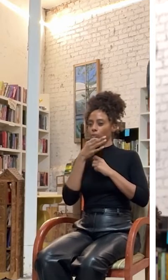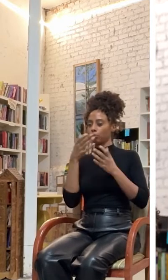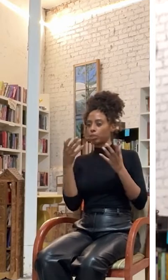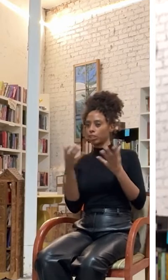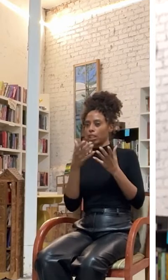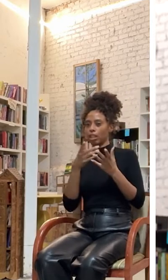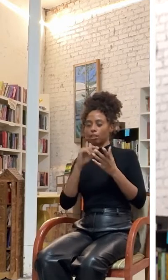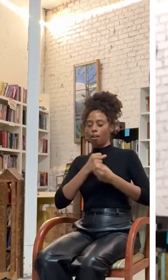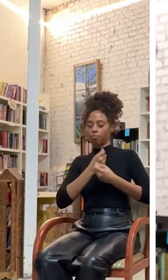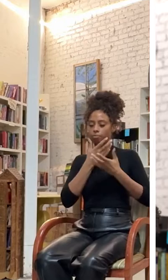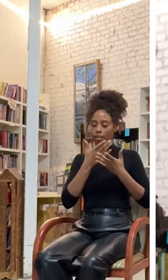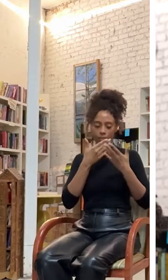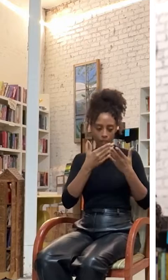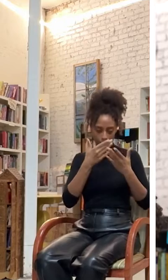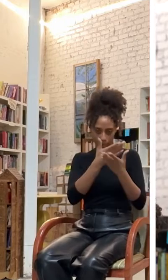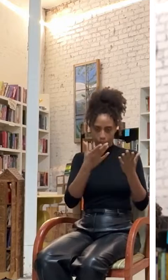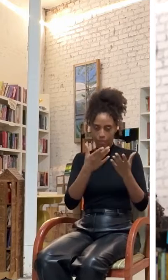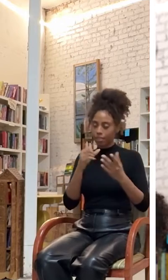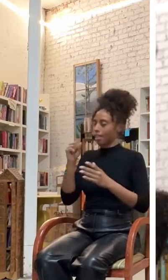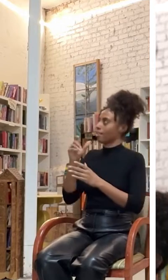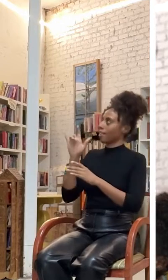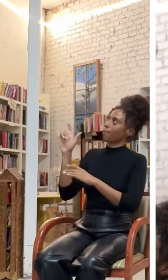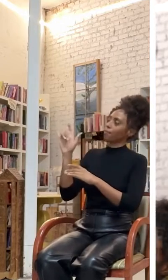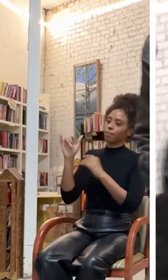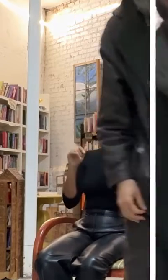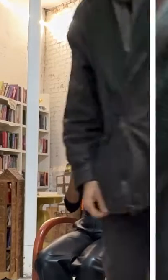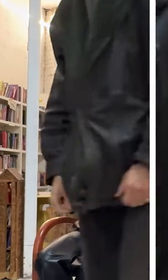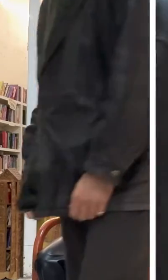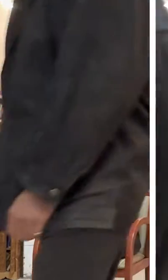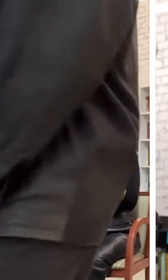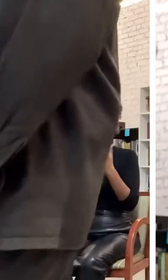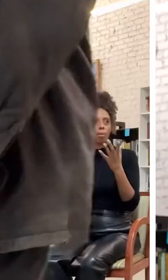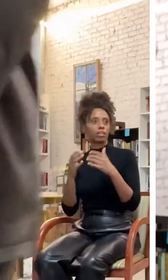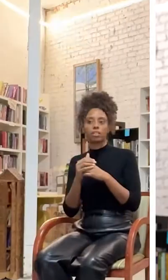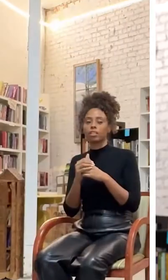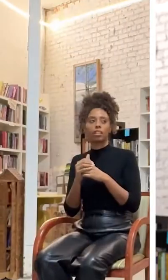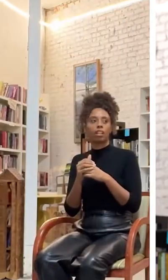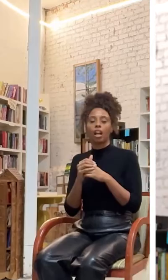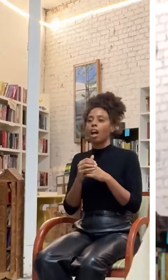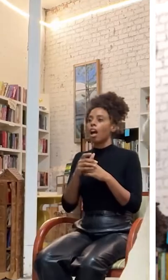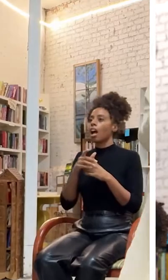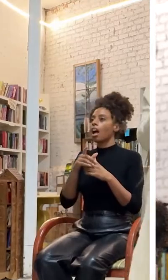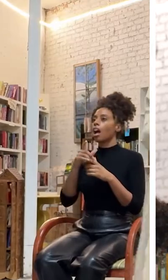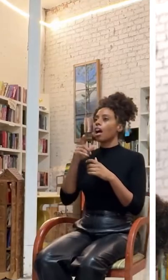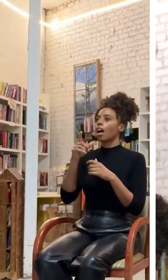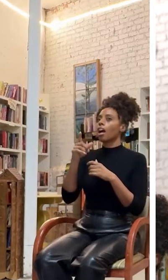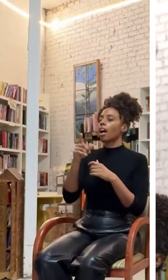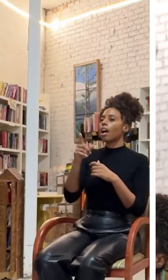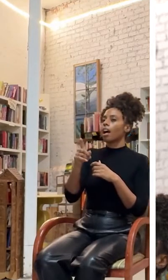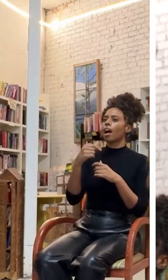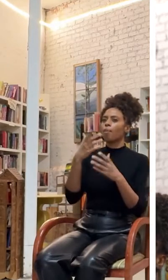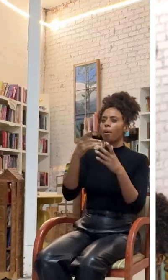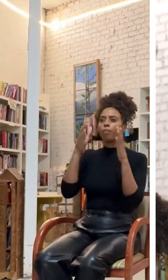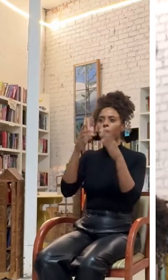express gratitude to you. Yeah. Thank you so much. Thank you. I want to call something out that you said there, because I